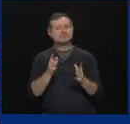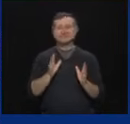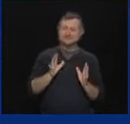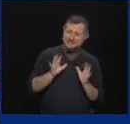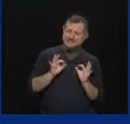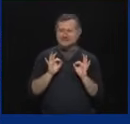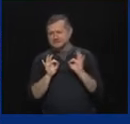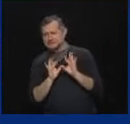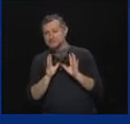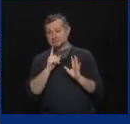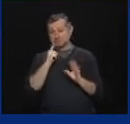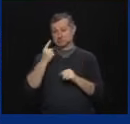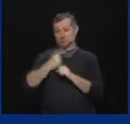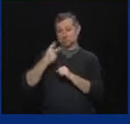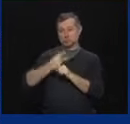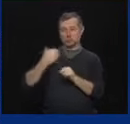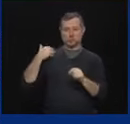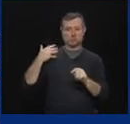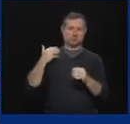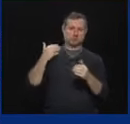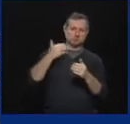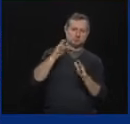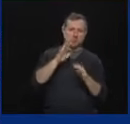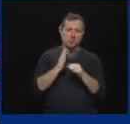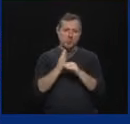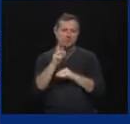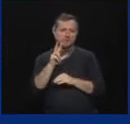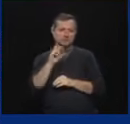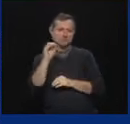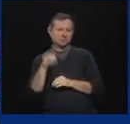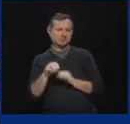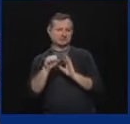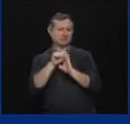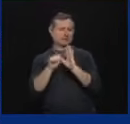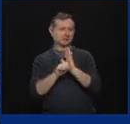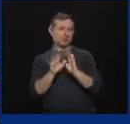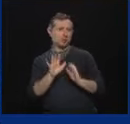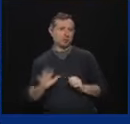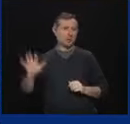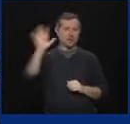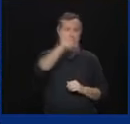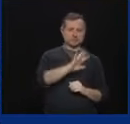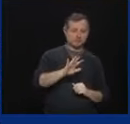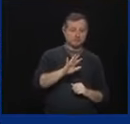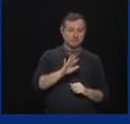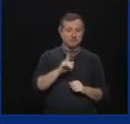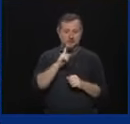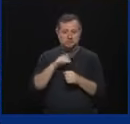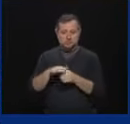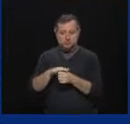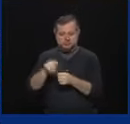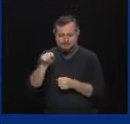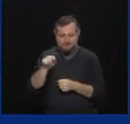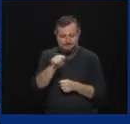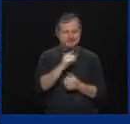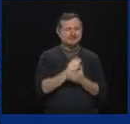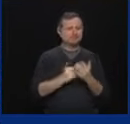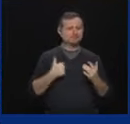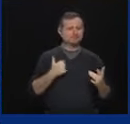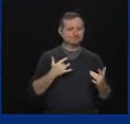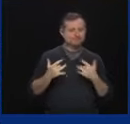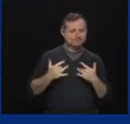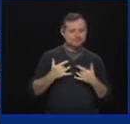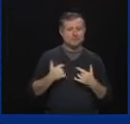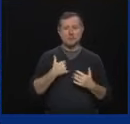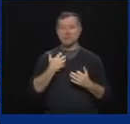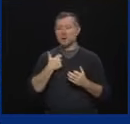last few days, a little bit over 3% statewide. Individual areas we're concerned about, we're in conversations with the leaders locally to see if